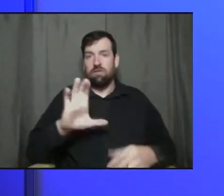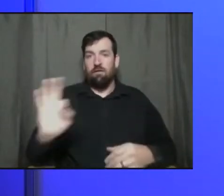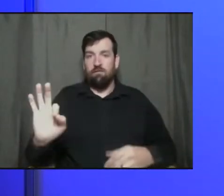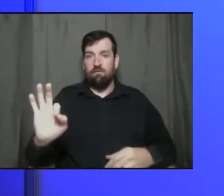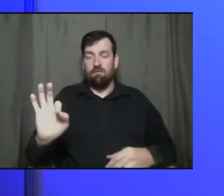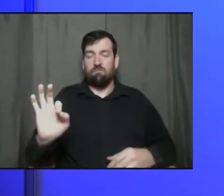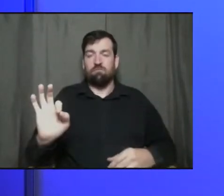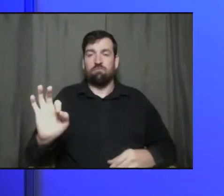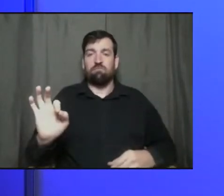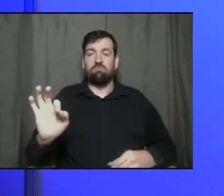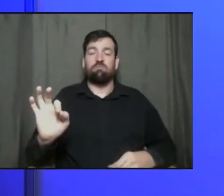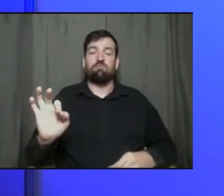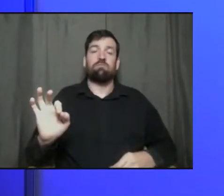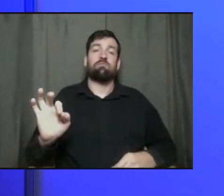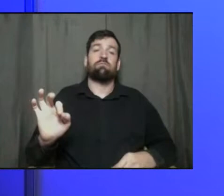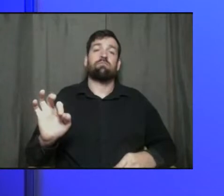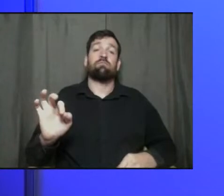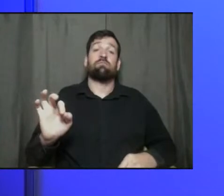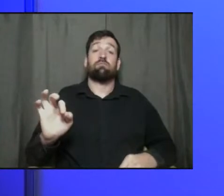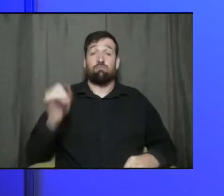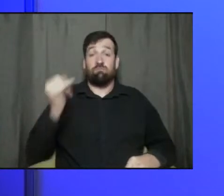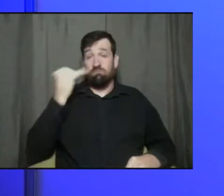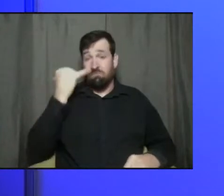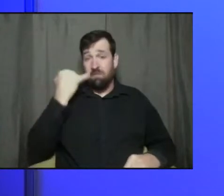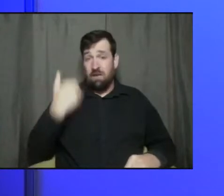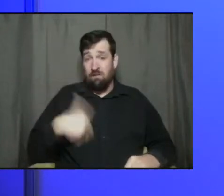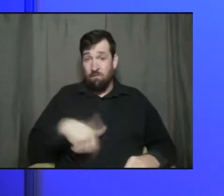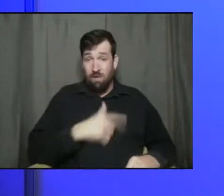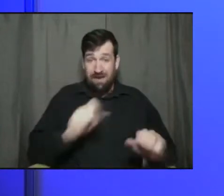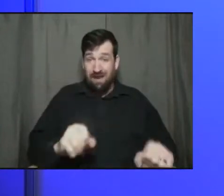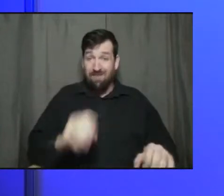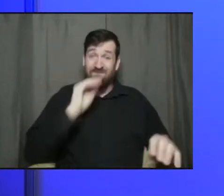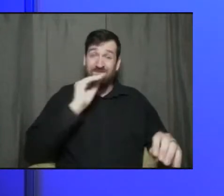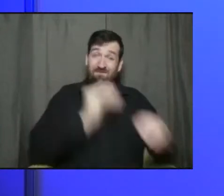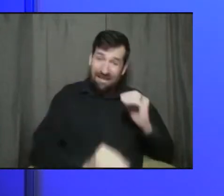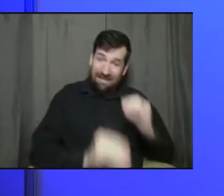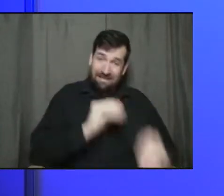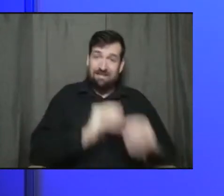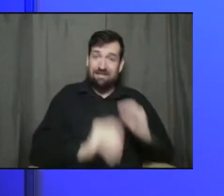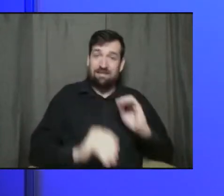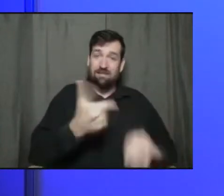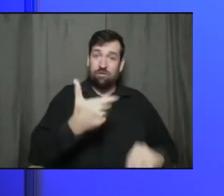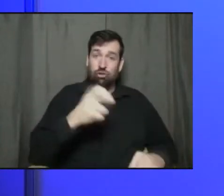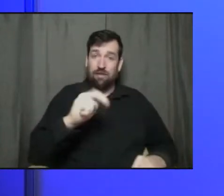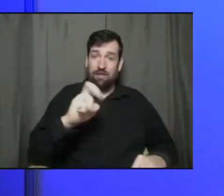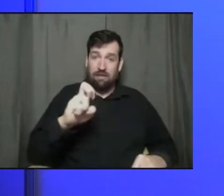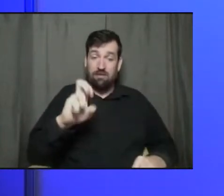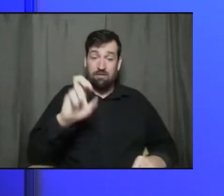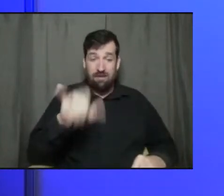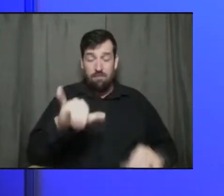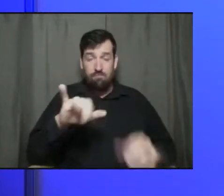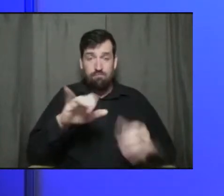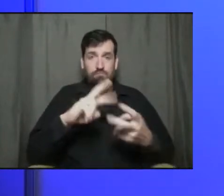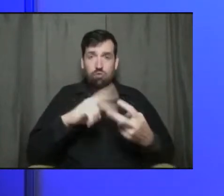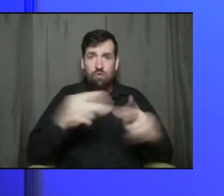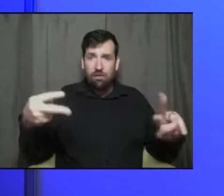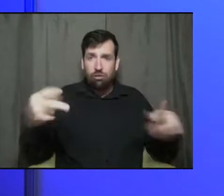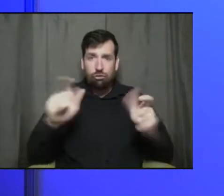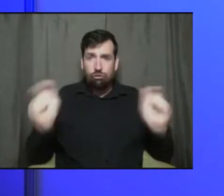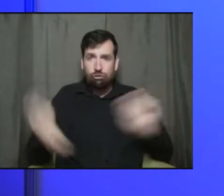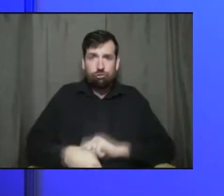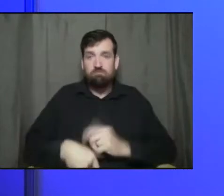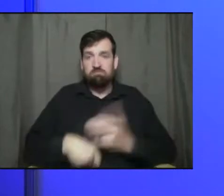mutations. And if we're able to just fix the gene, the mutation that you have doesn't really matter. We can actually